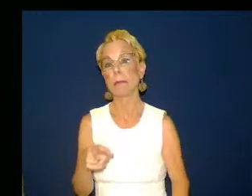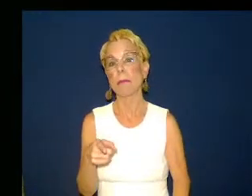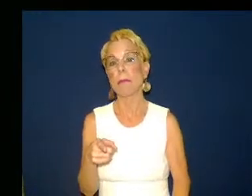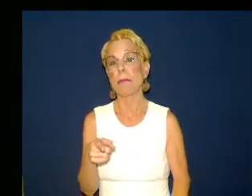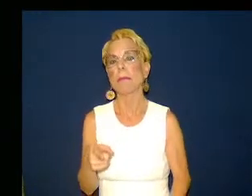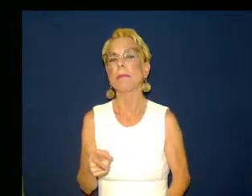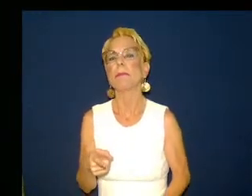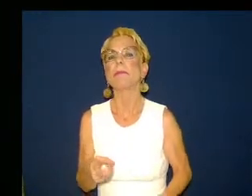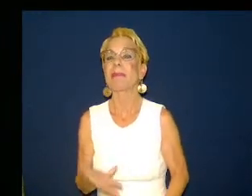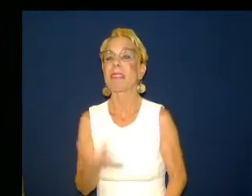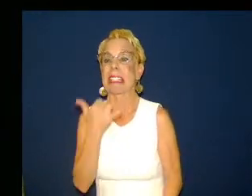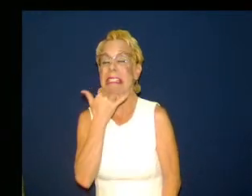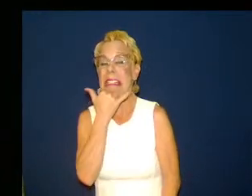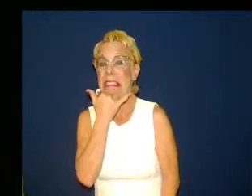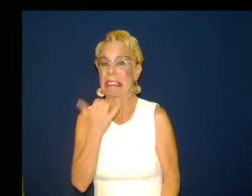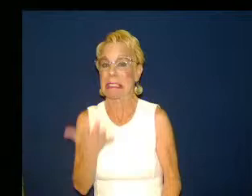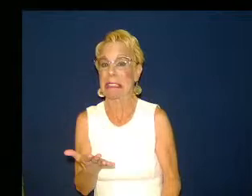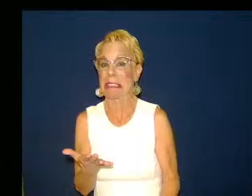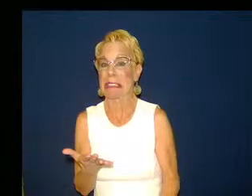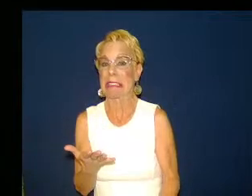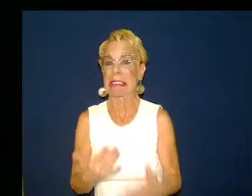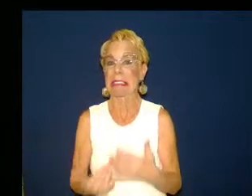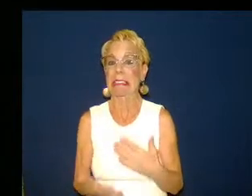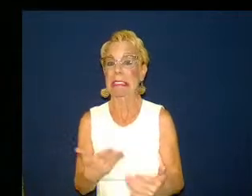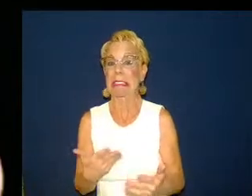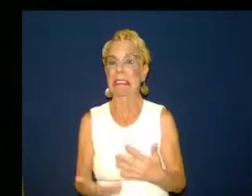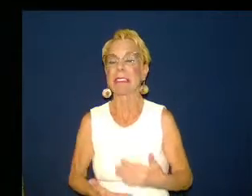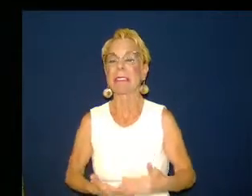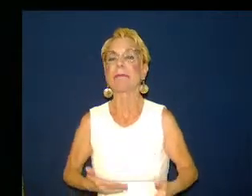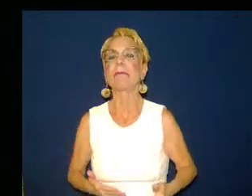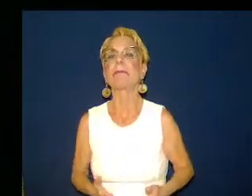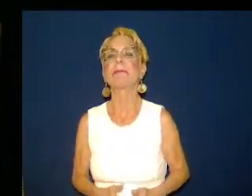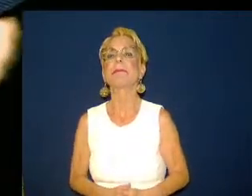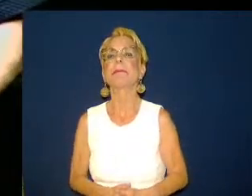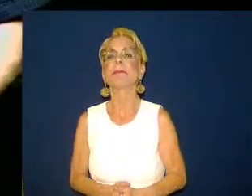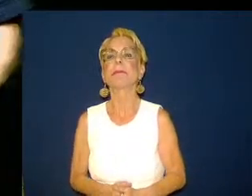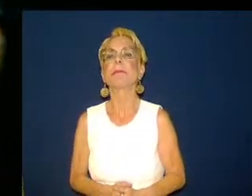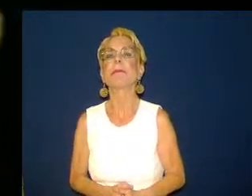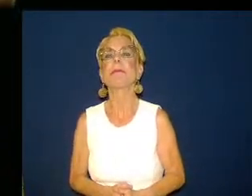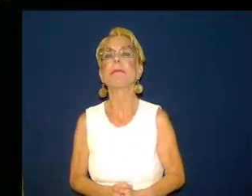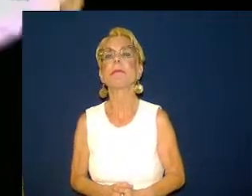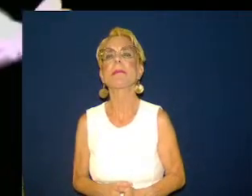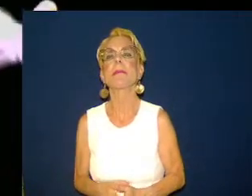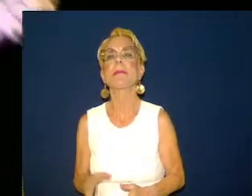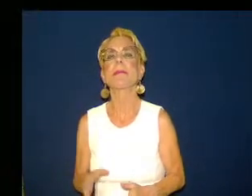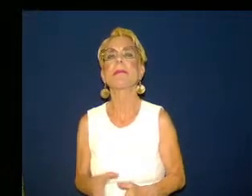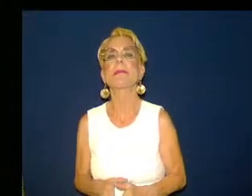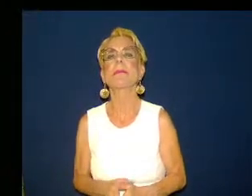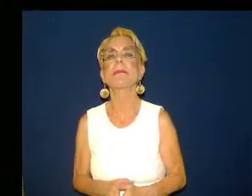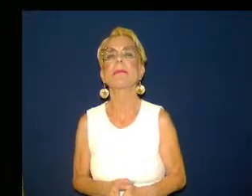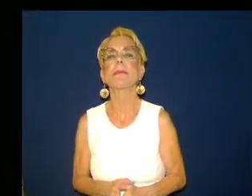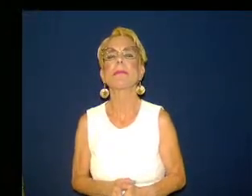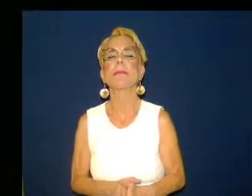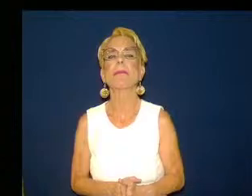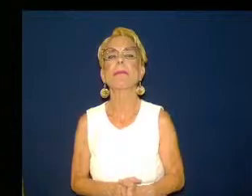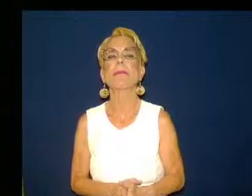because of the culture we live in. The culture that we live in, it seems like we're either in or out. There's no in